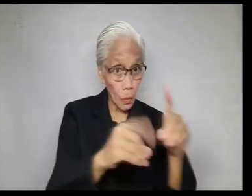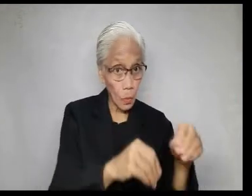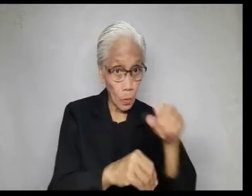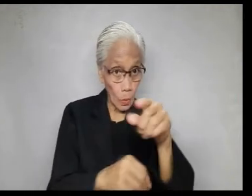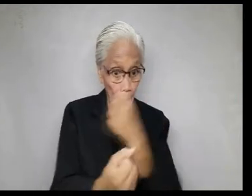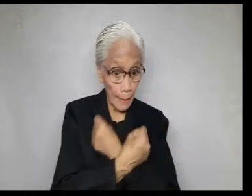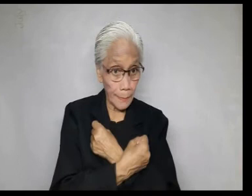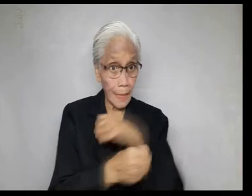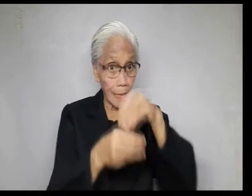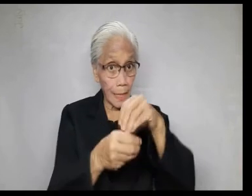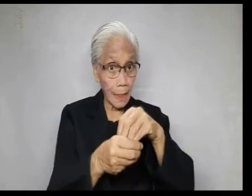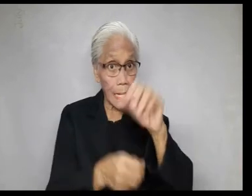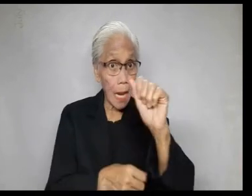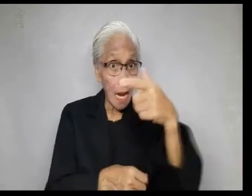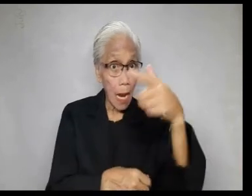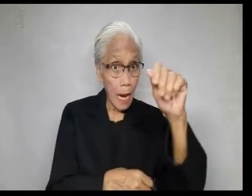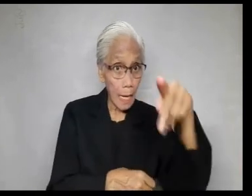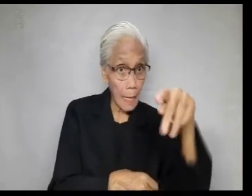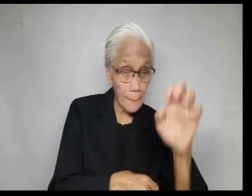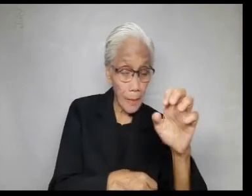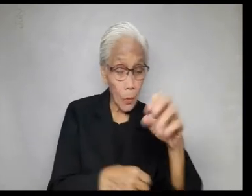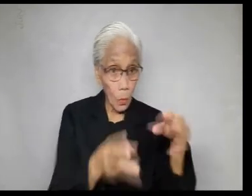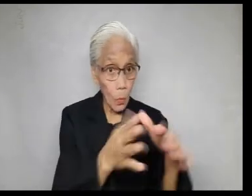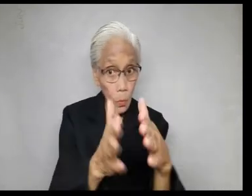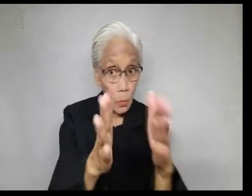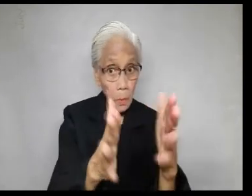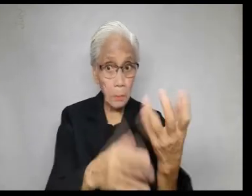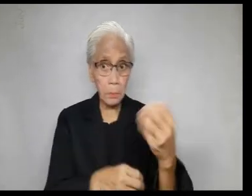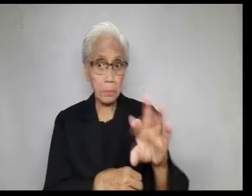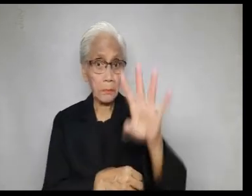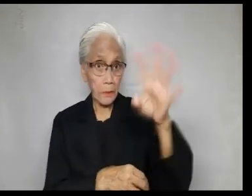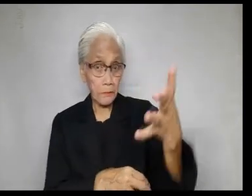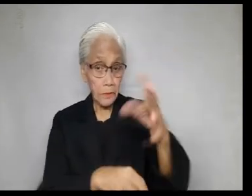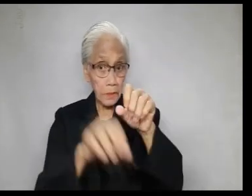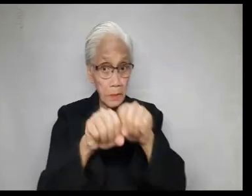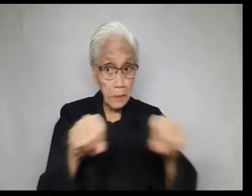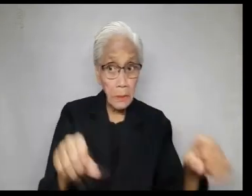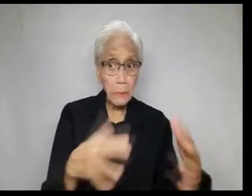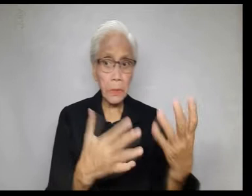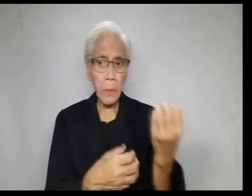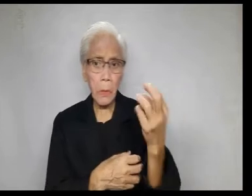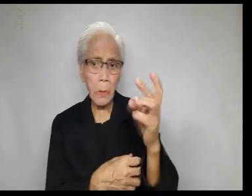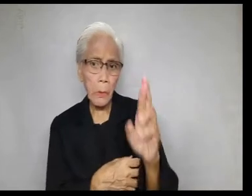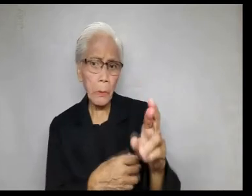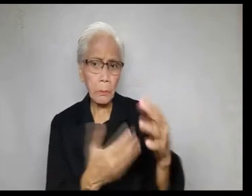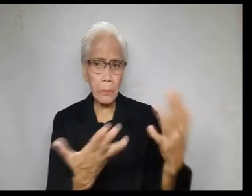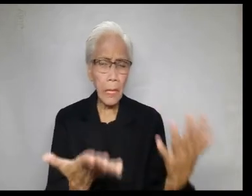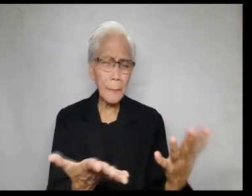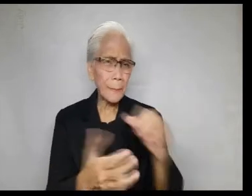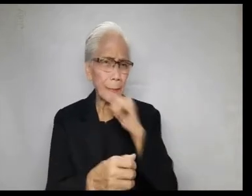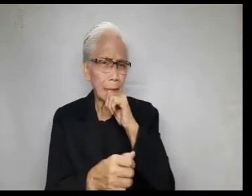love me in an agape way? Is your love in the 4th stage or the pananahan stage,